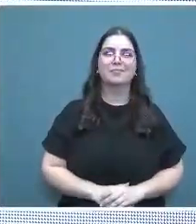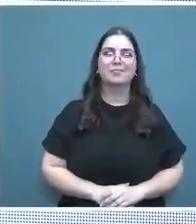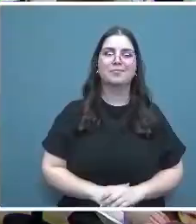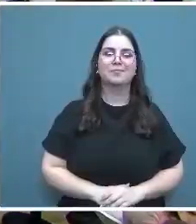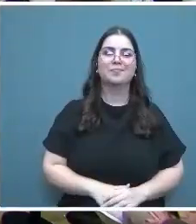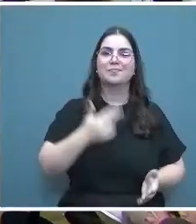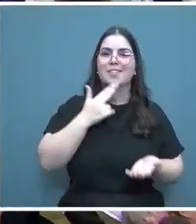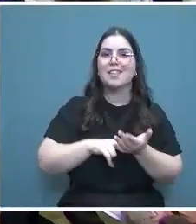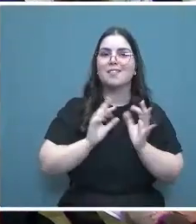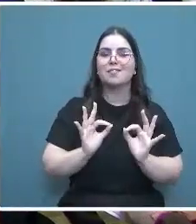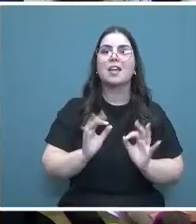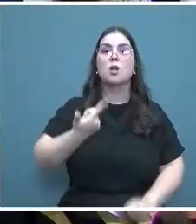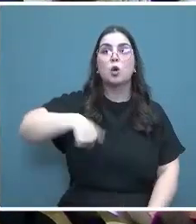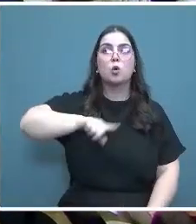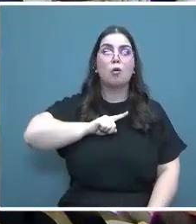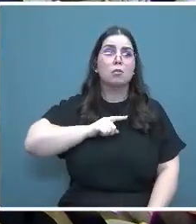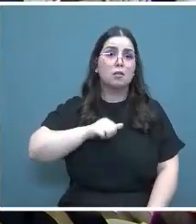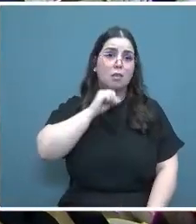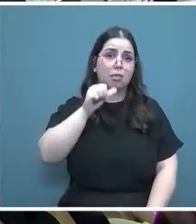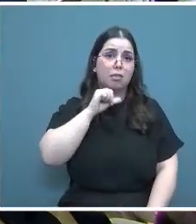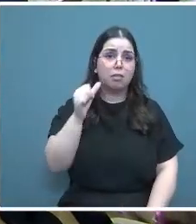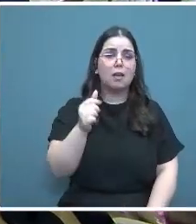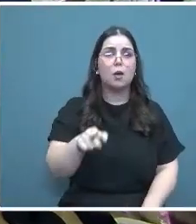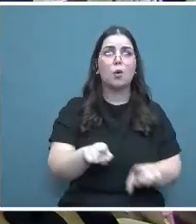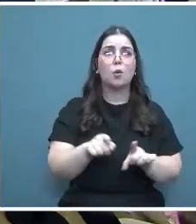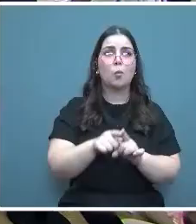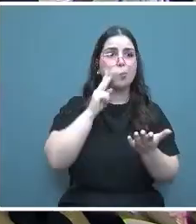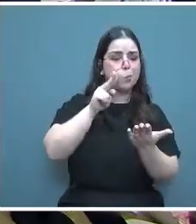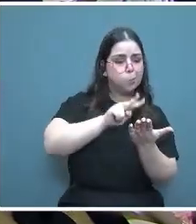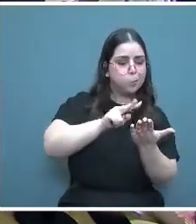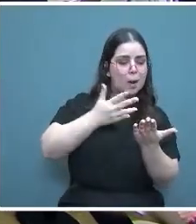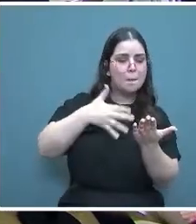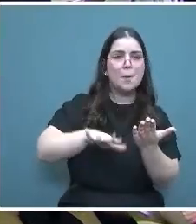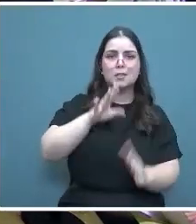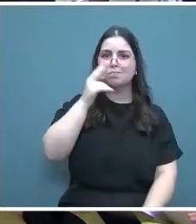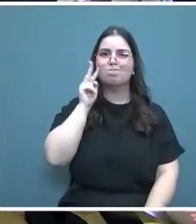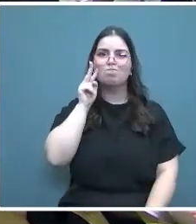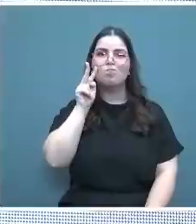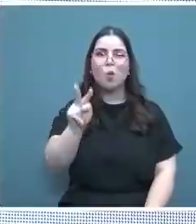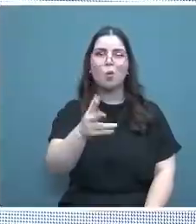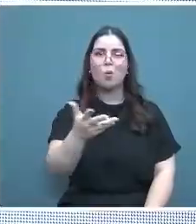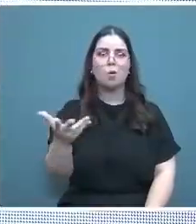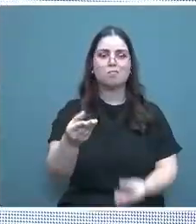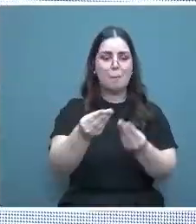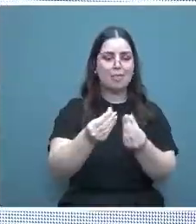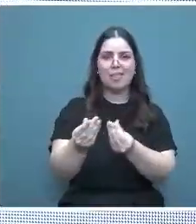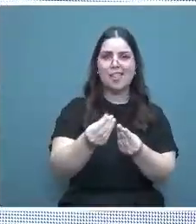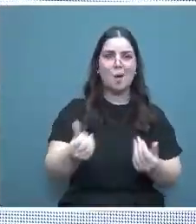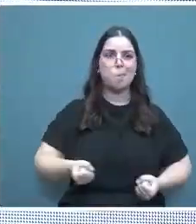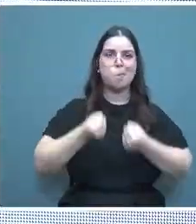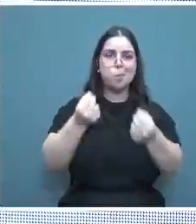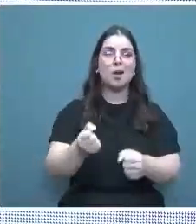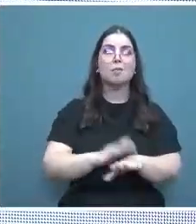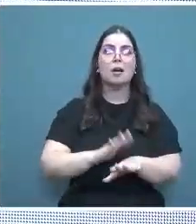it's truly what we usually read but cannot see by materializing from